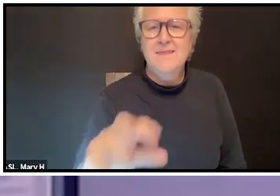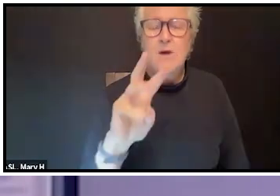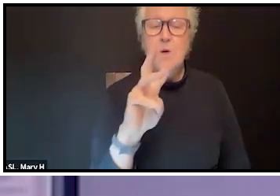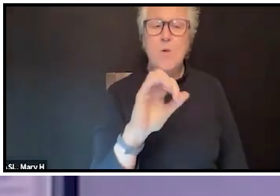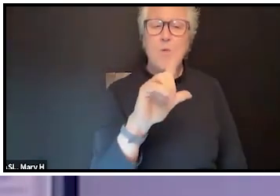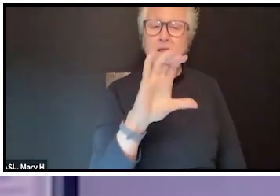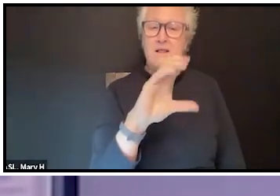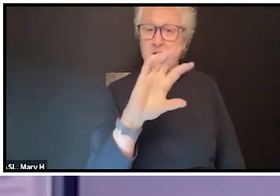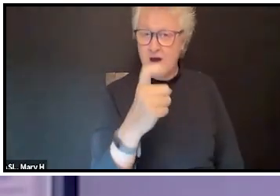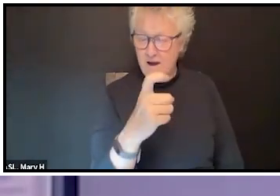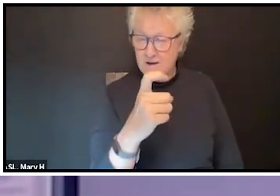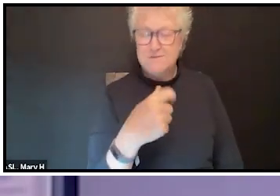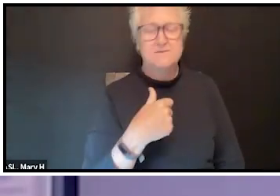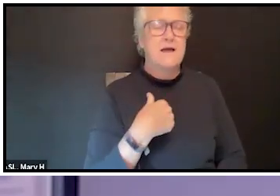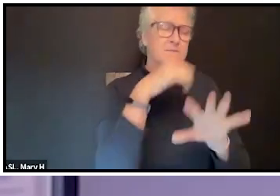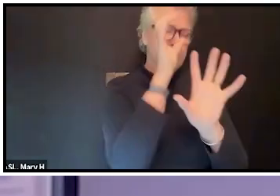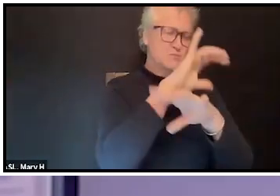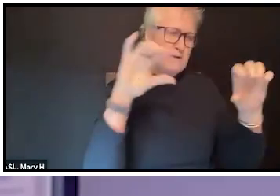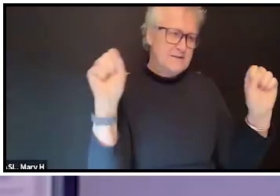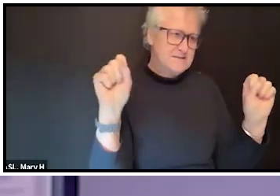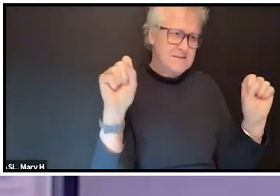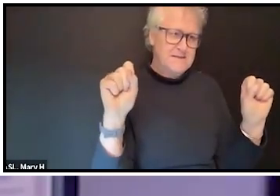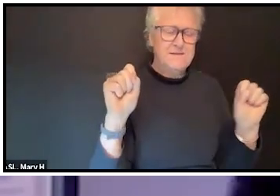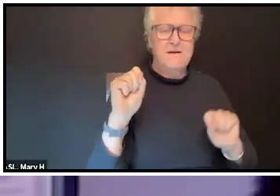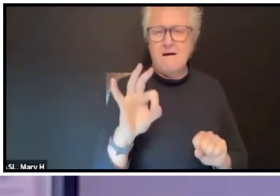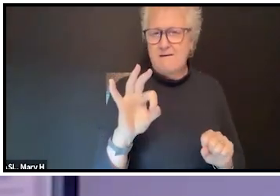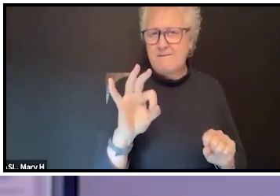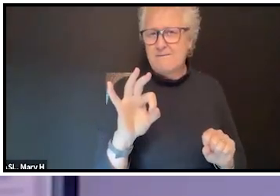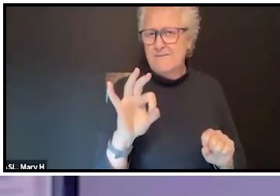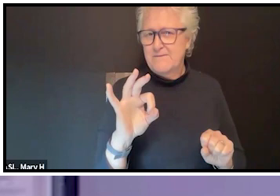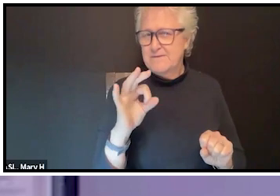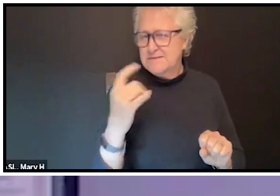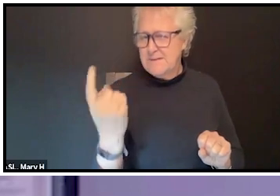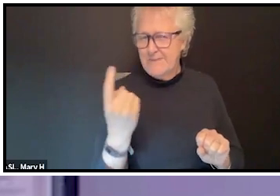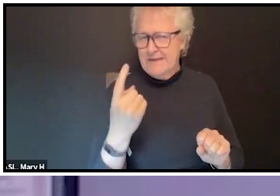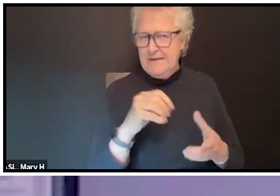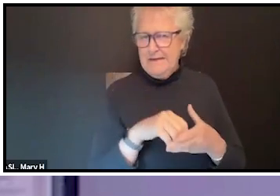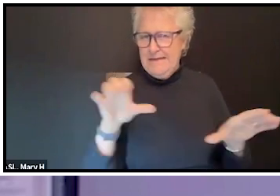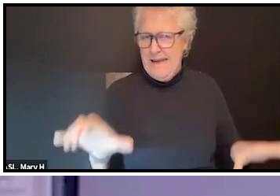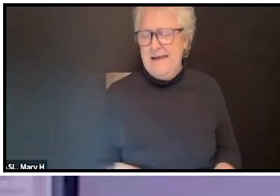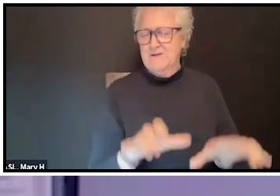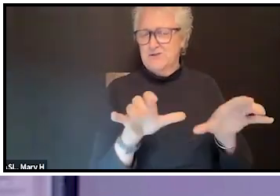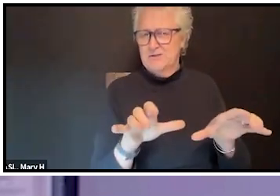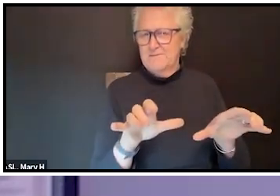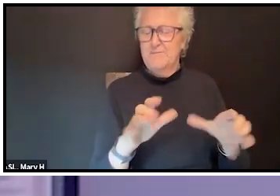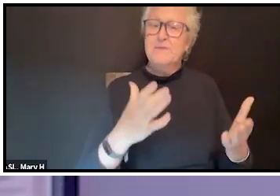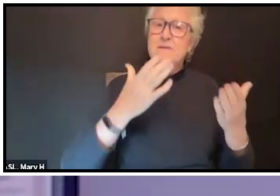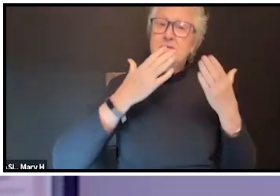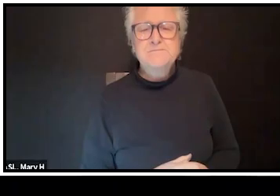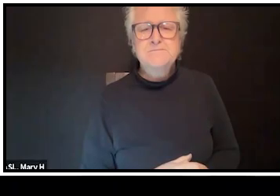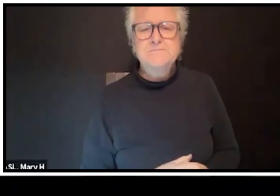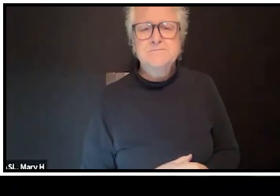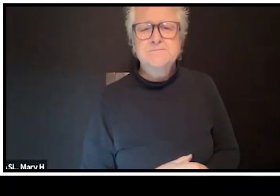Action. And we want to thank you all for coming to this DD Community